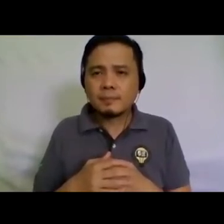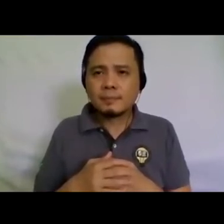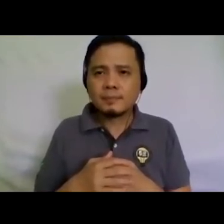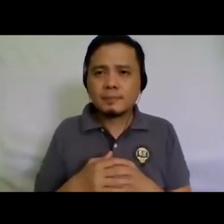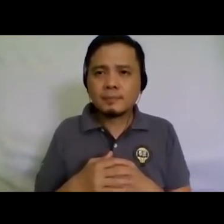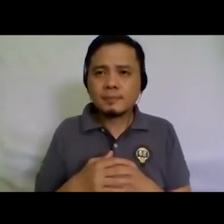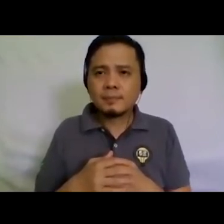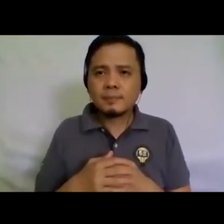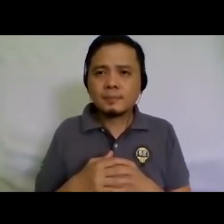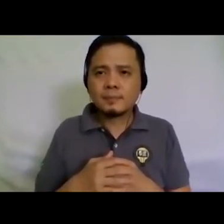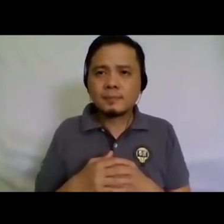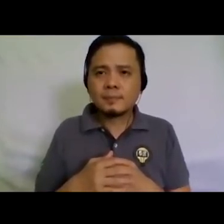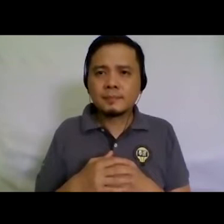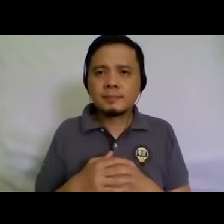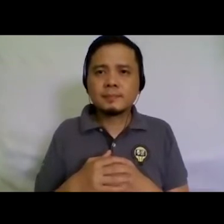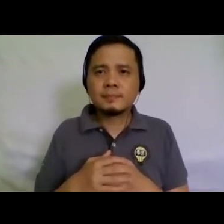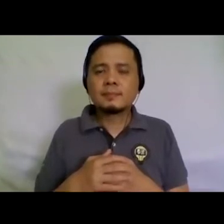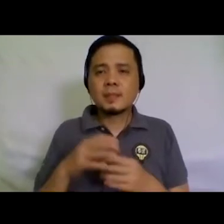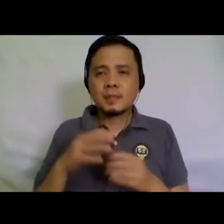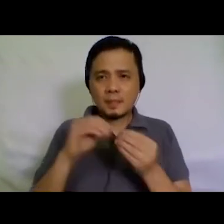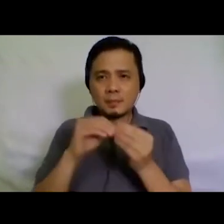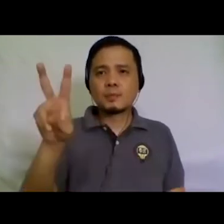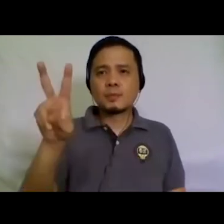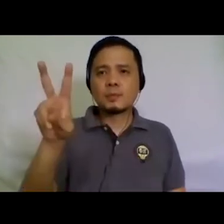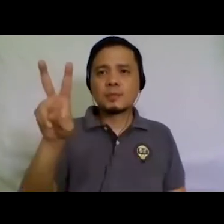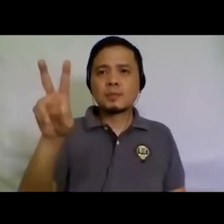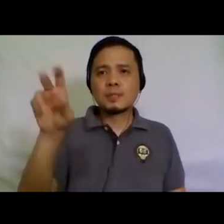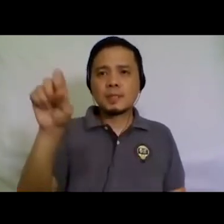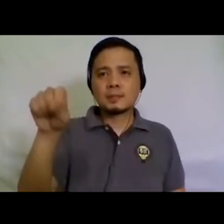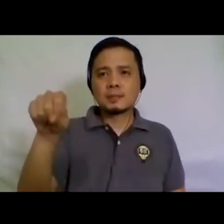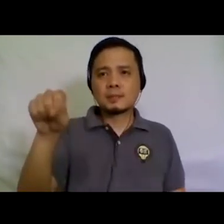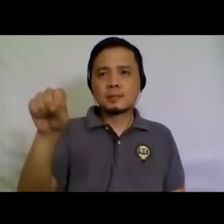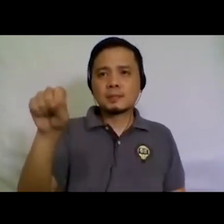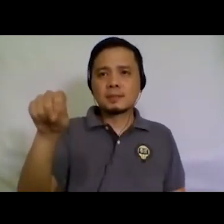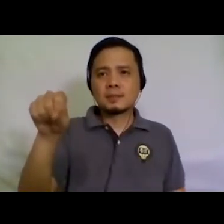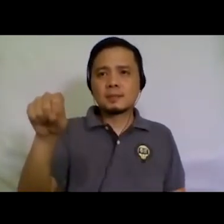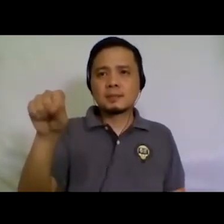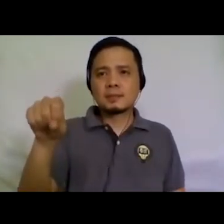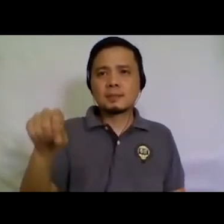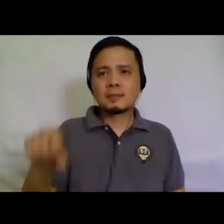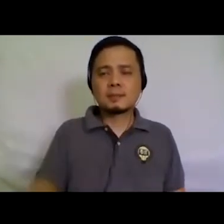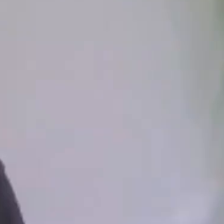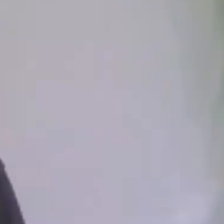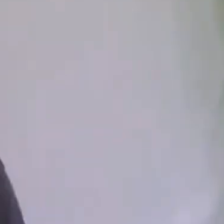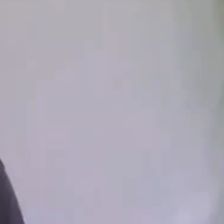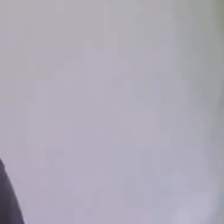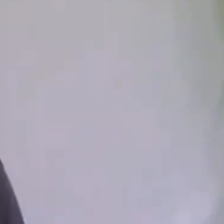Number two, yes, yes.